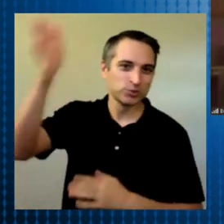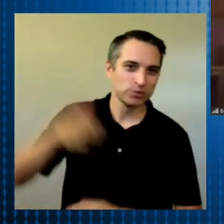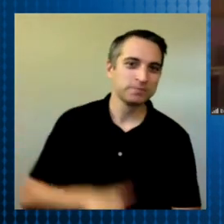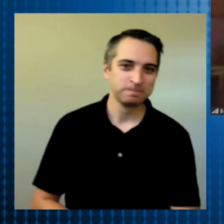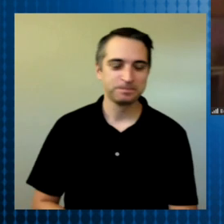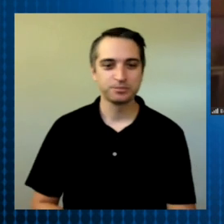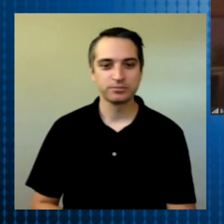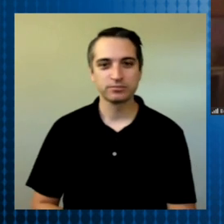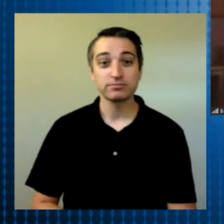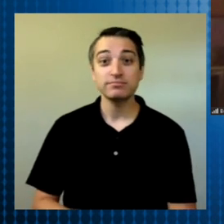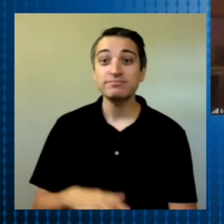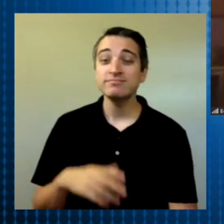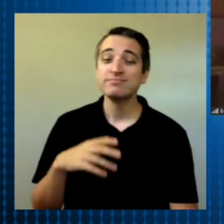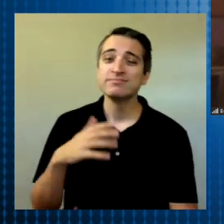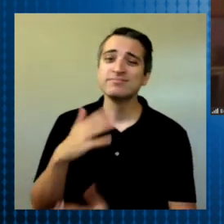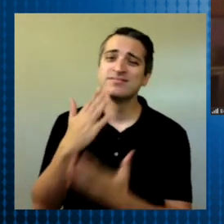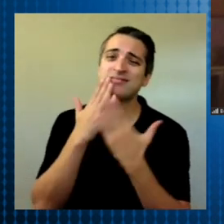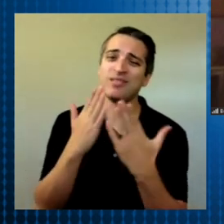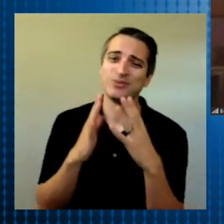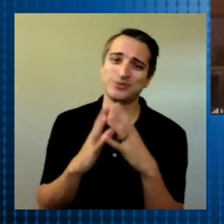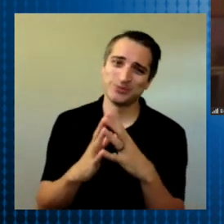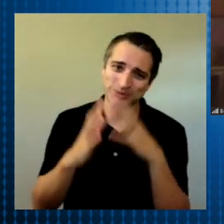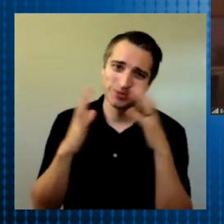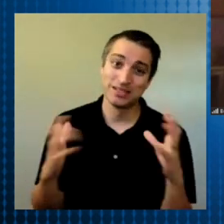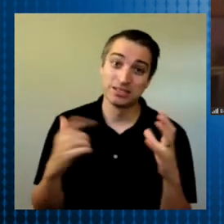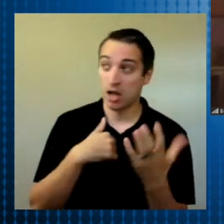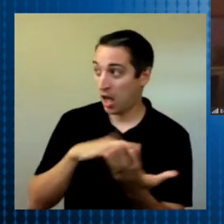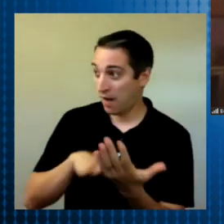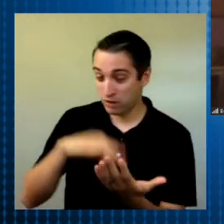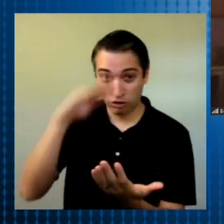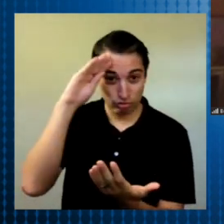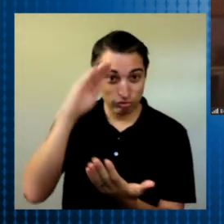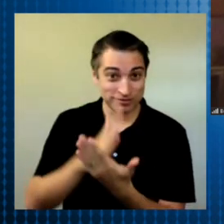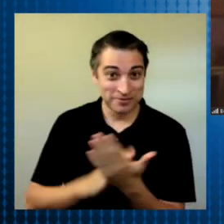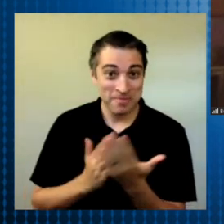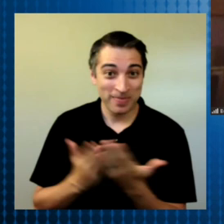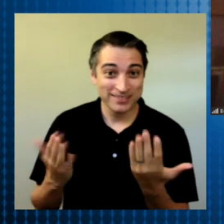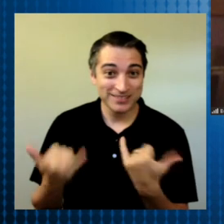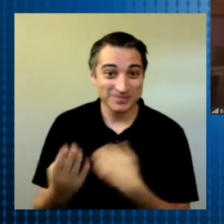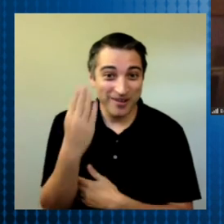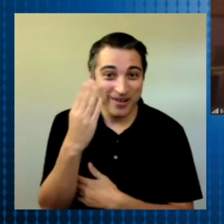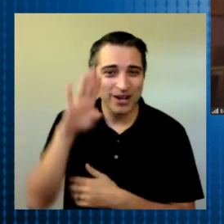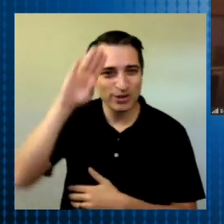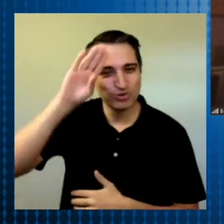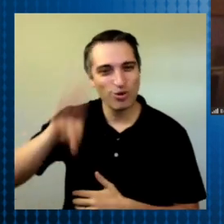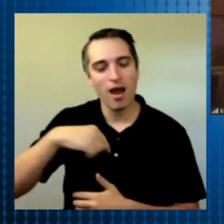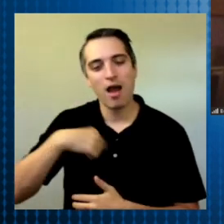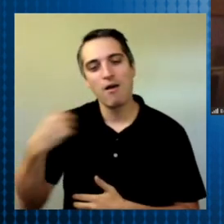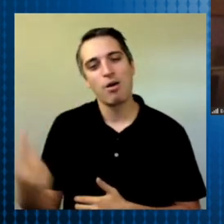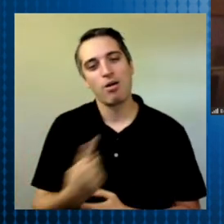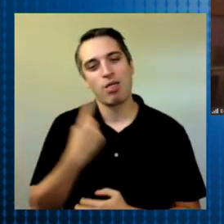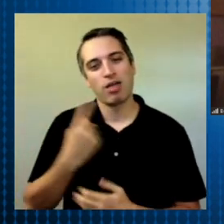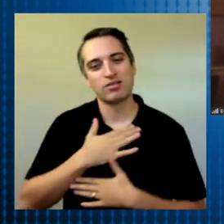Well, thank you so much. I've learned some things this morning, and you know that I always